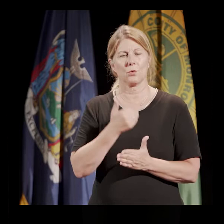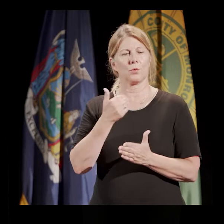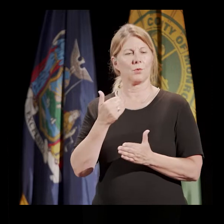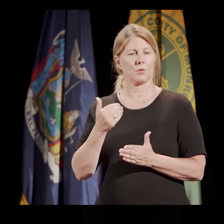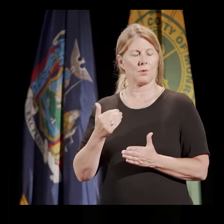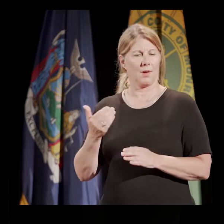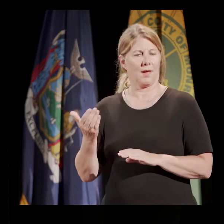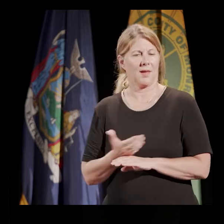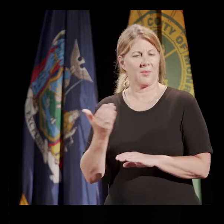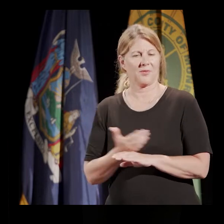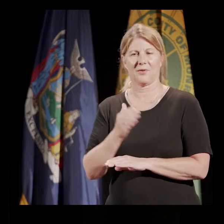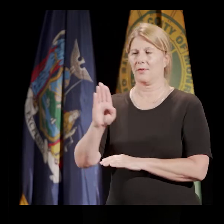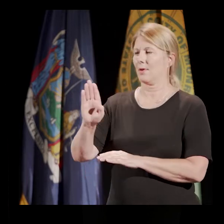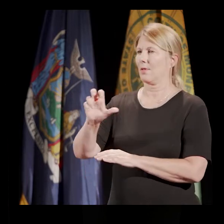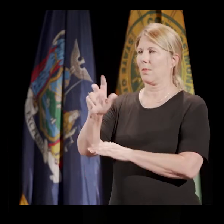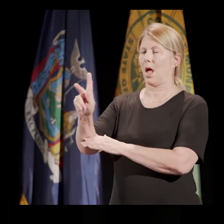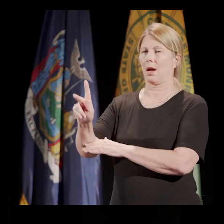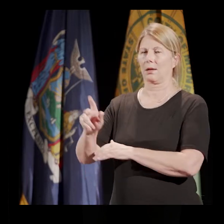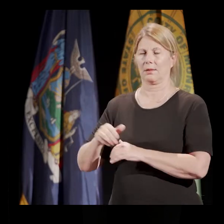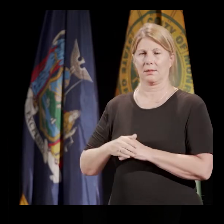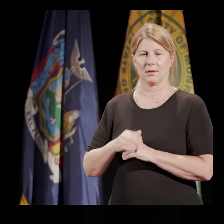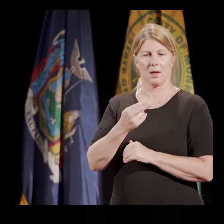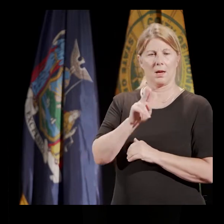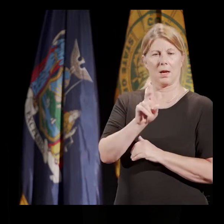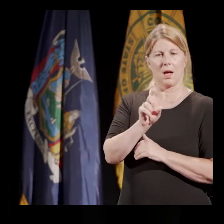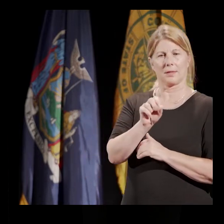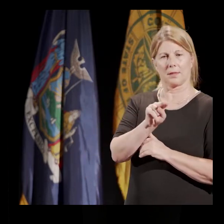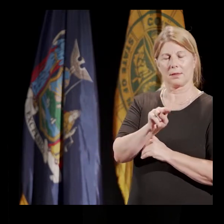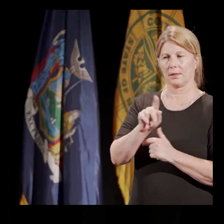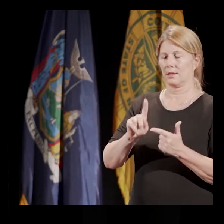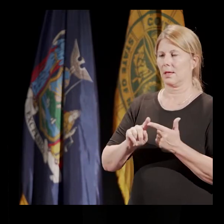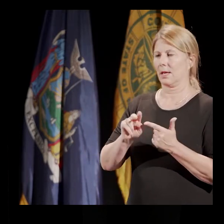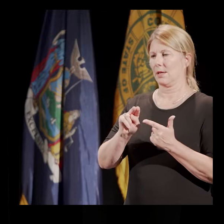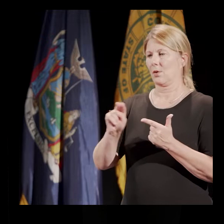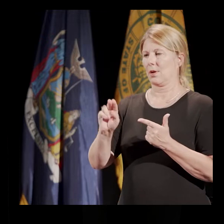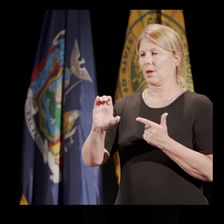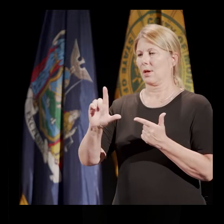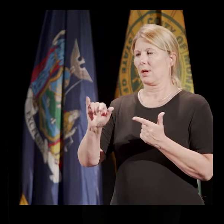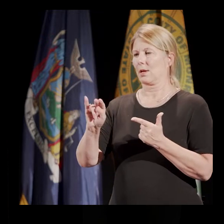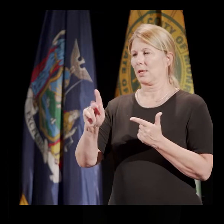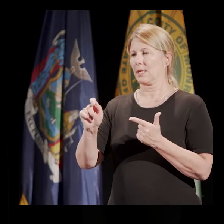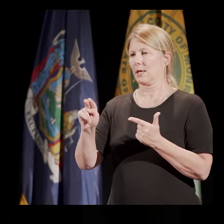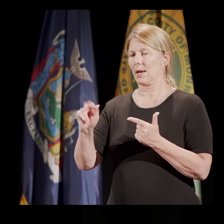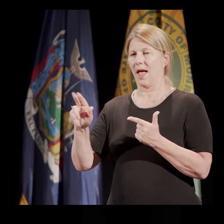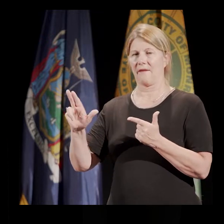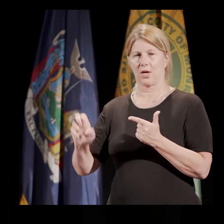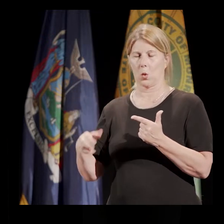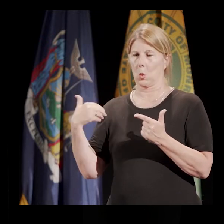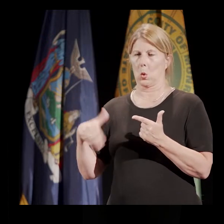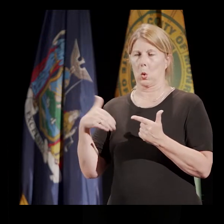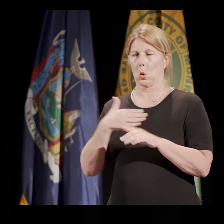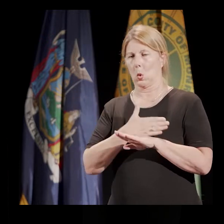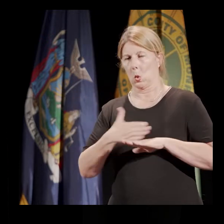in the neighborhood between Hudson and North Clinton Avenues, an area which still struggles from the effects of redlining and segregation.